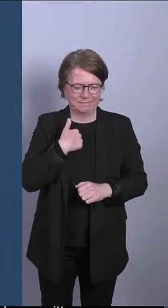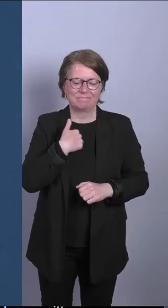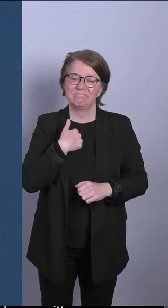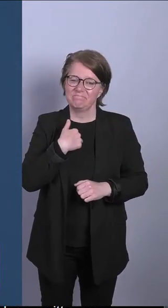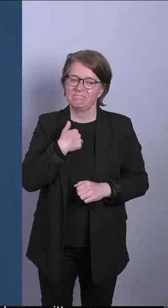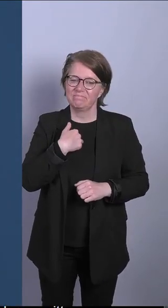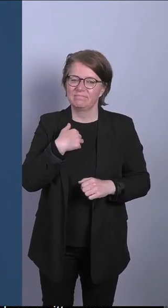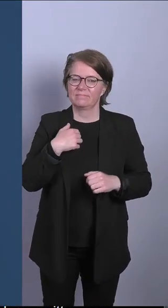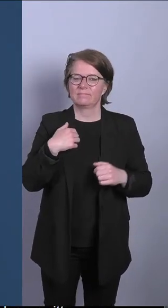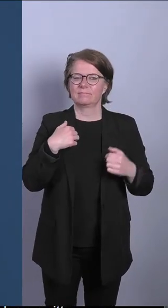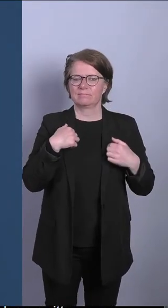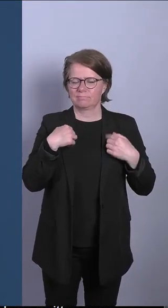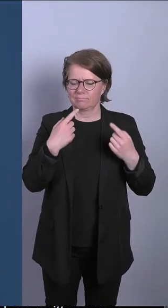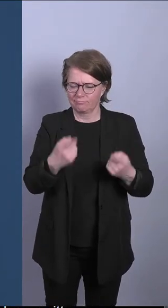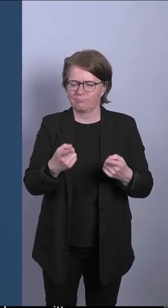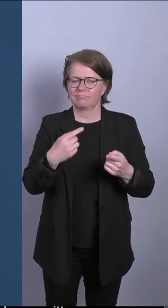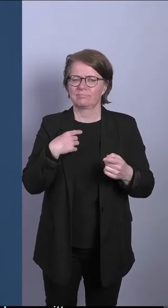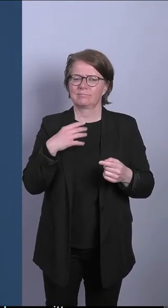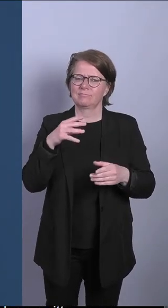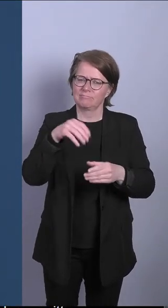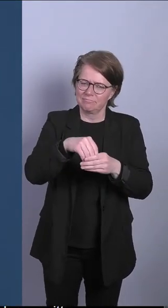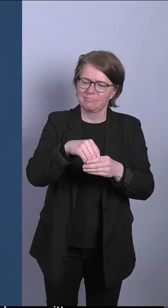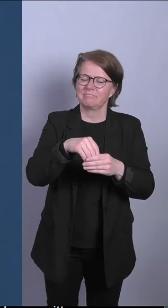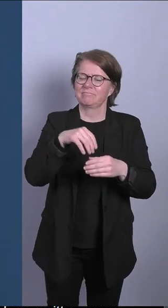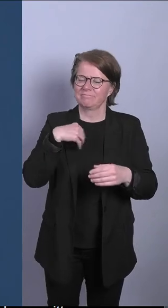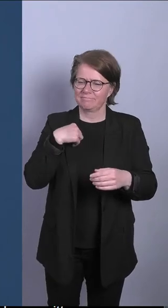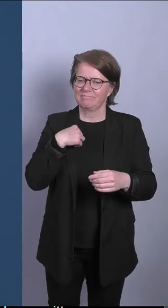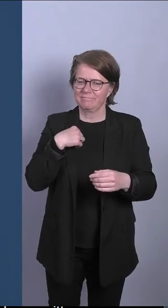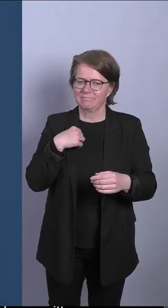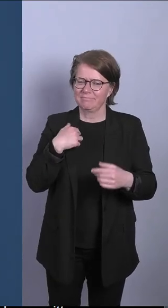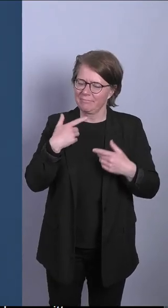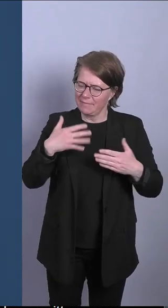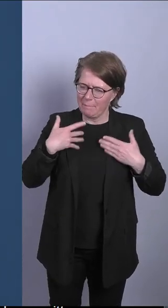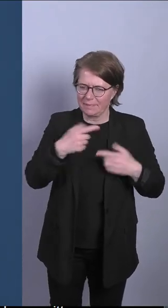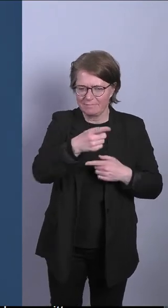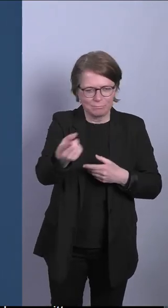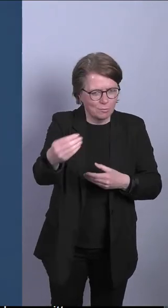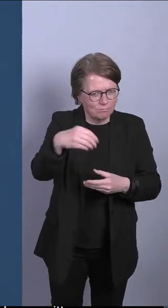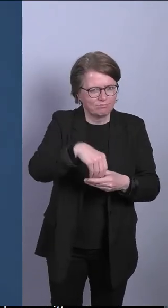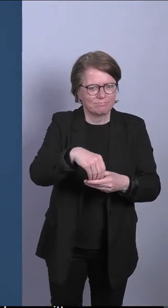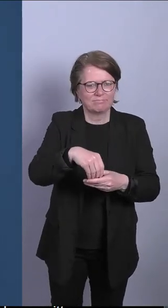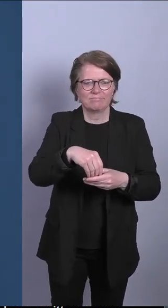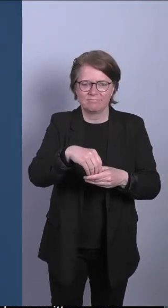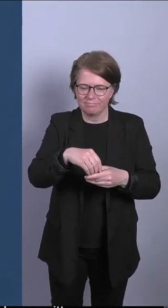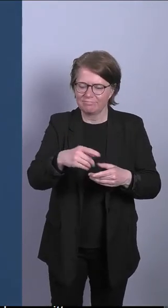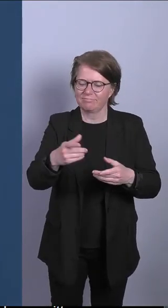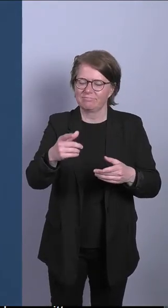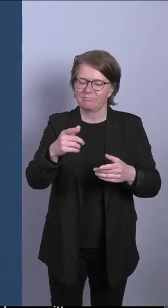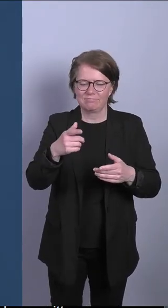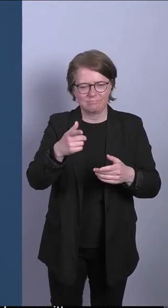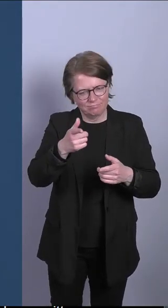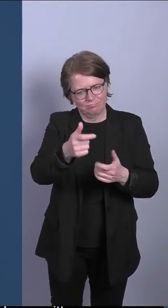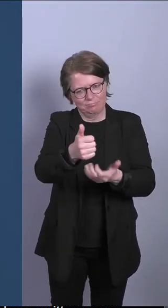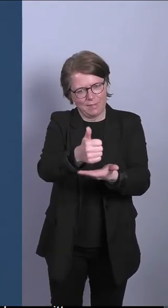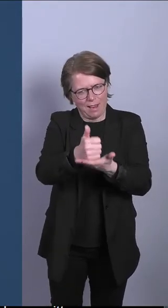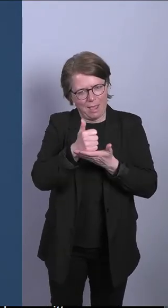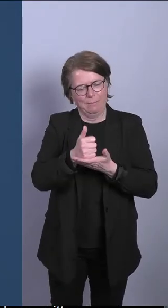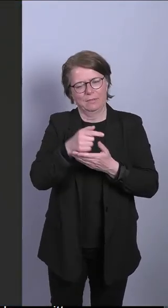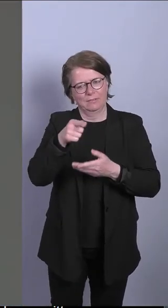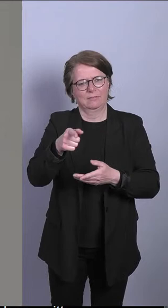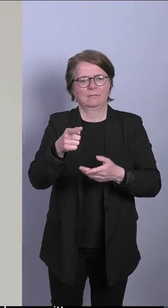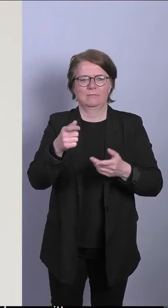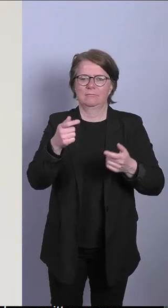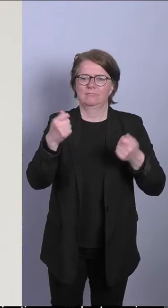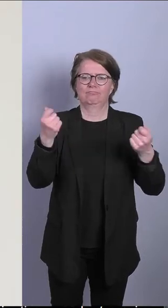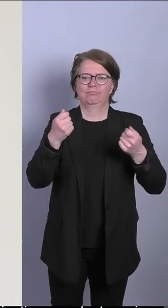for years. In June we will celebrate the World Games, and I'm especially happy that you, dear volunteers, are taking part. Make this event as great as